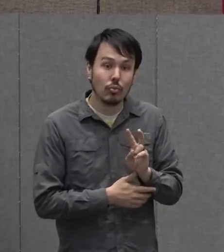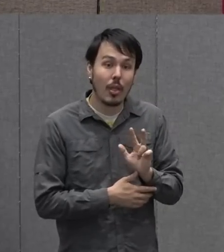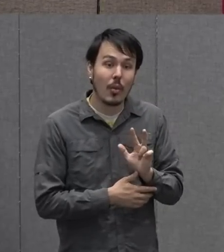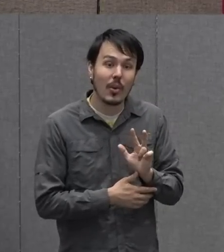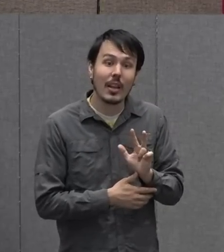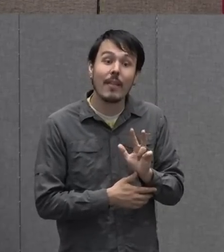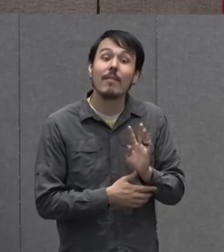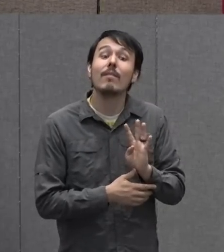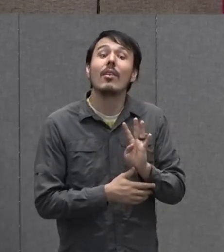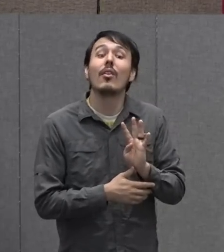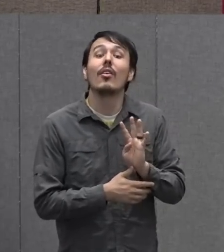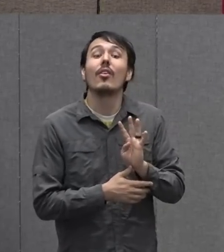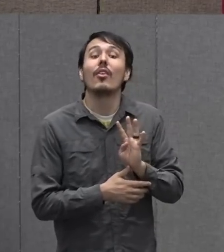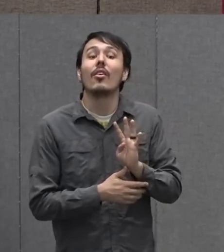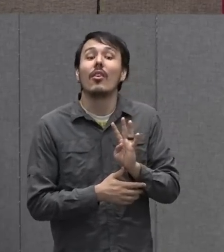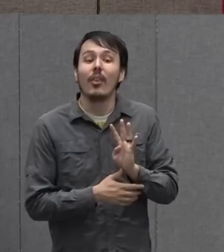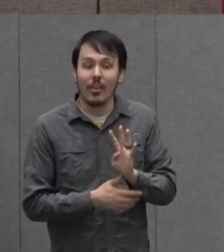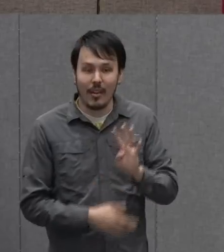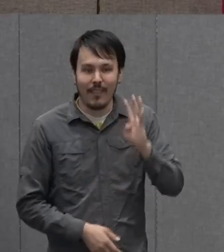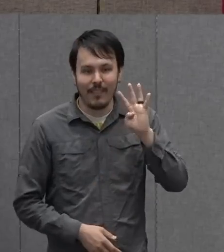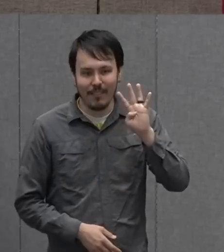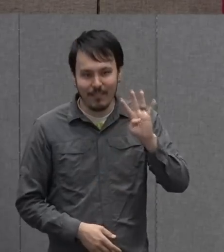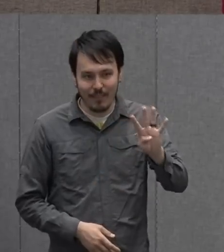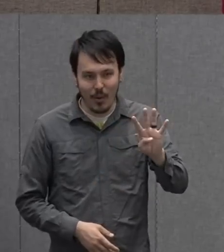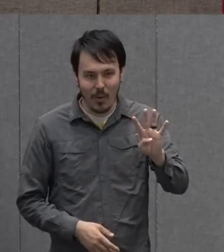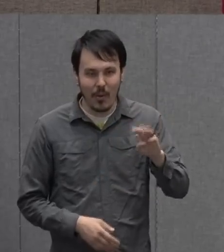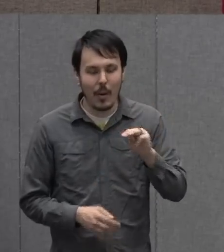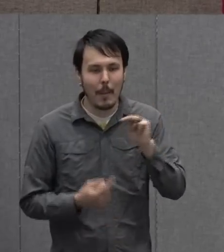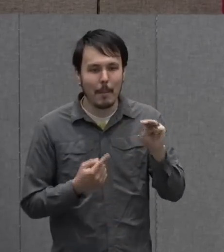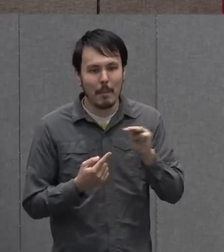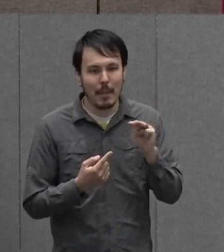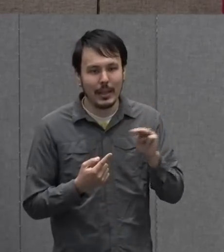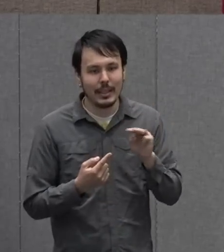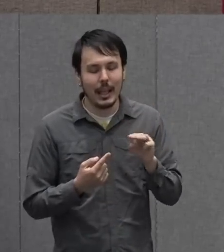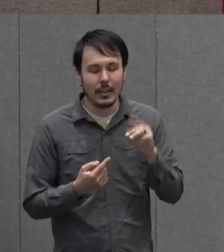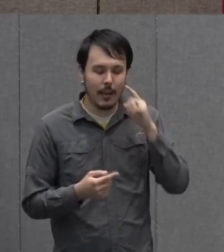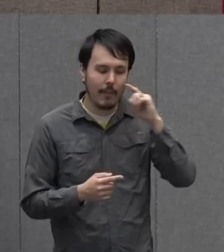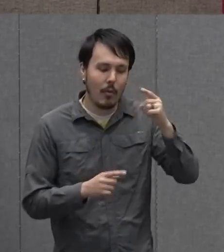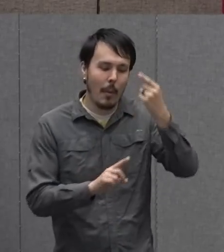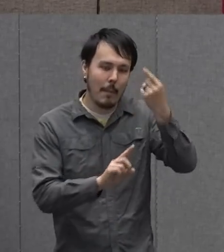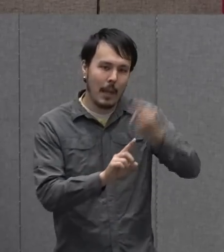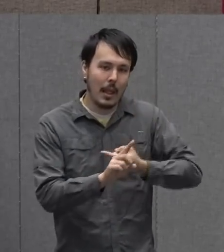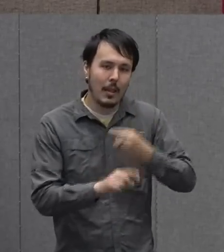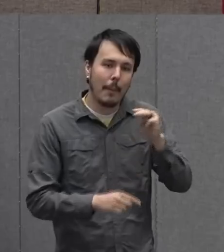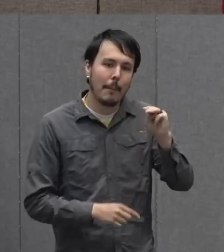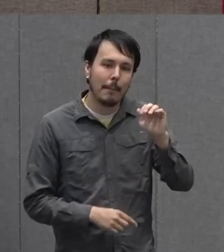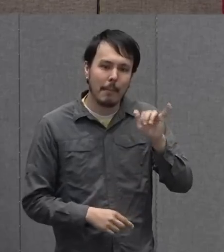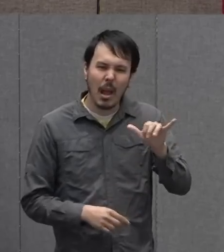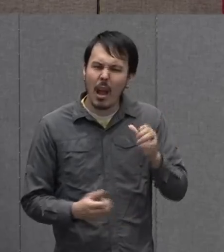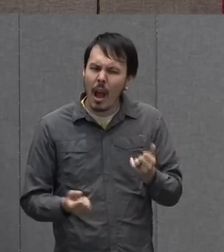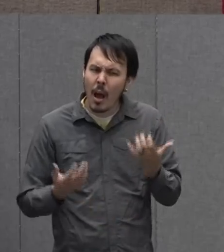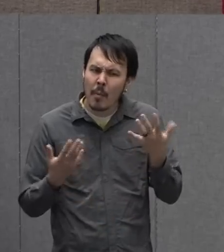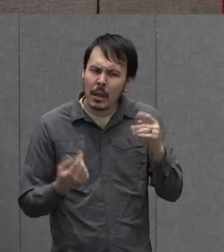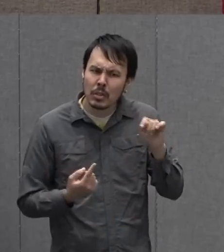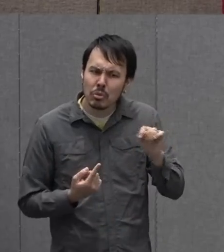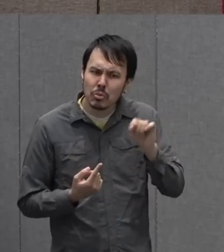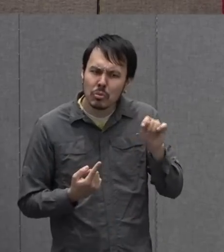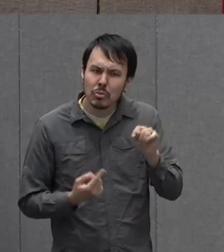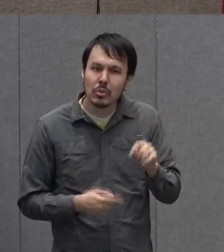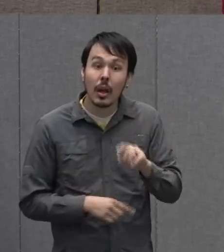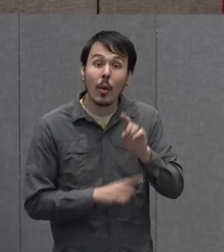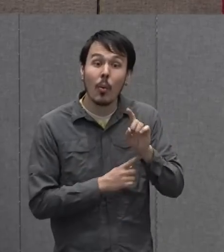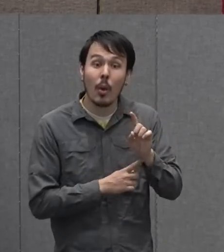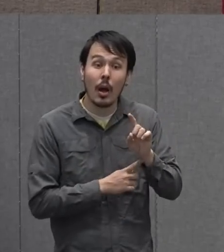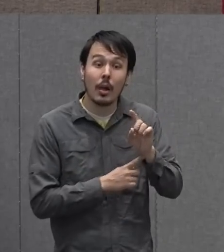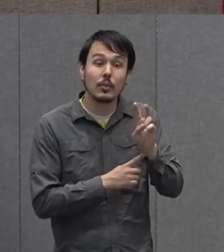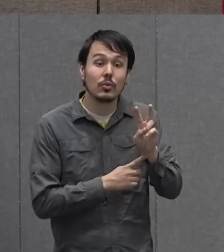3, 4. 4 Mondays in May. How many Tuesdays? 1,